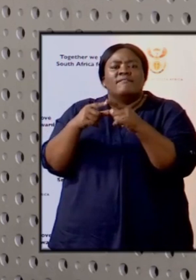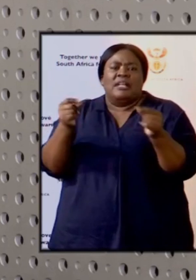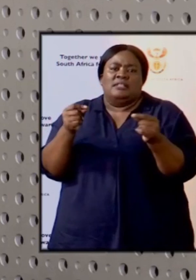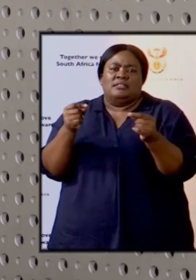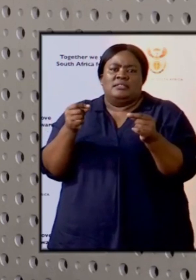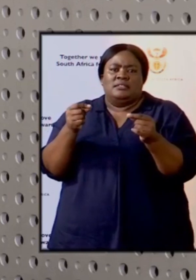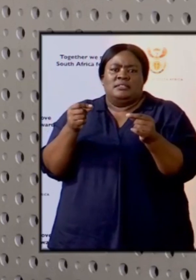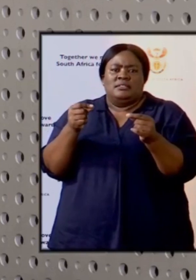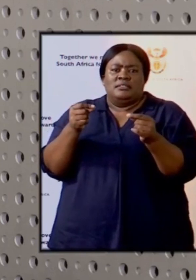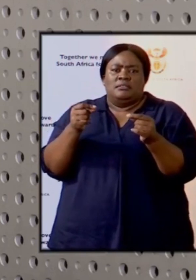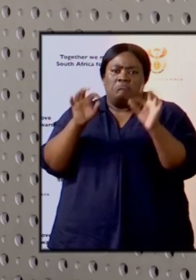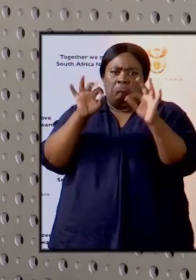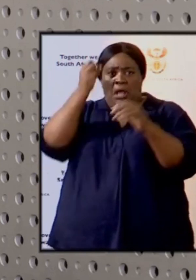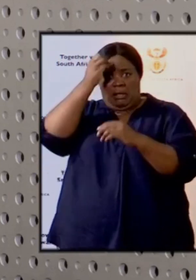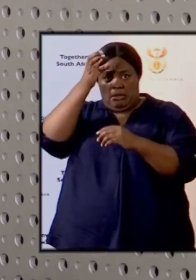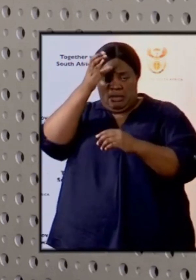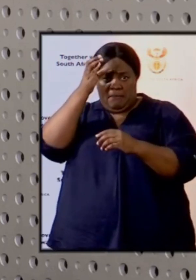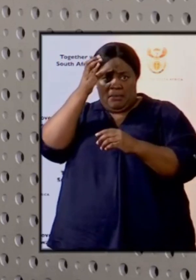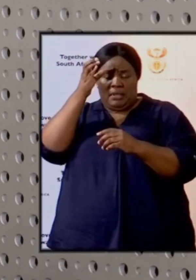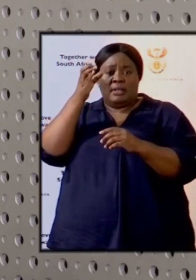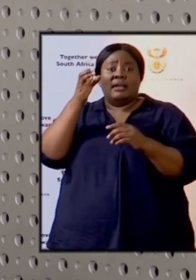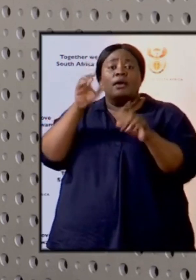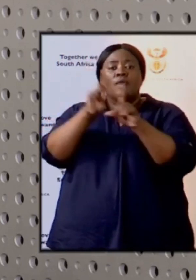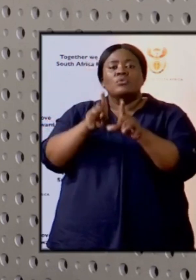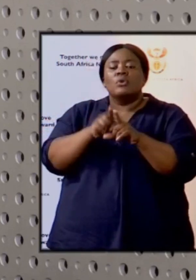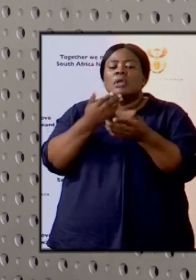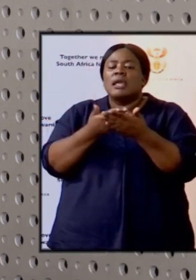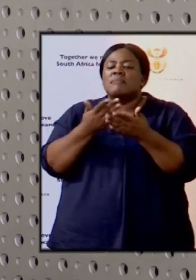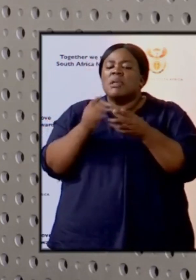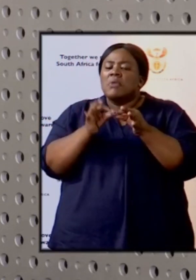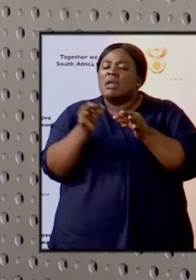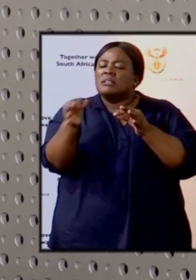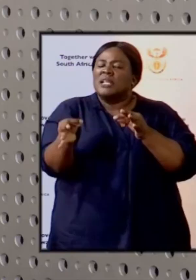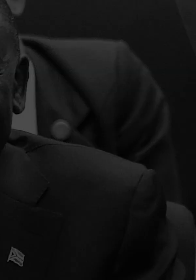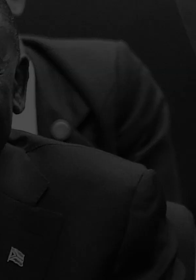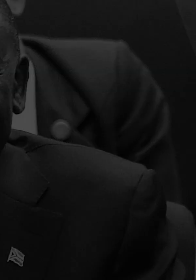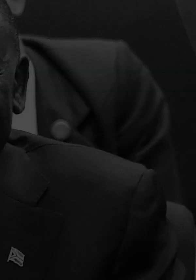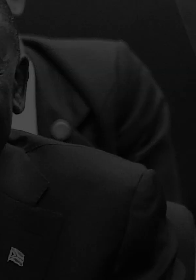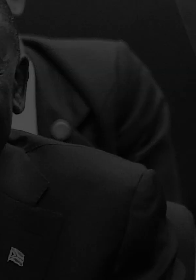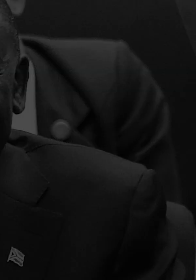requirements, with the prospects of extending into early 2021